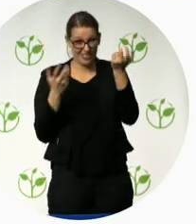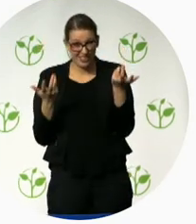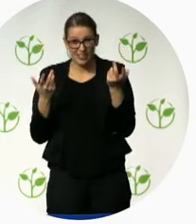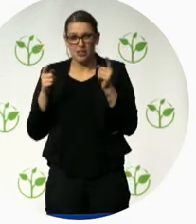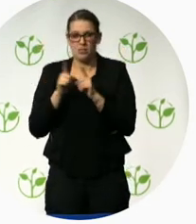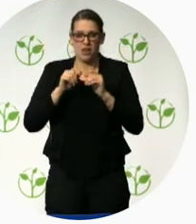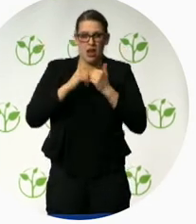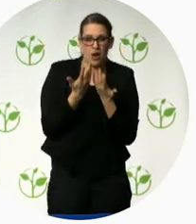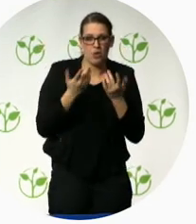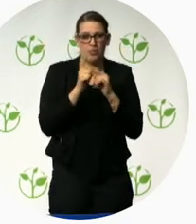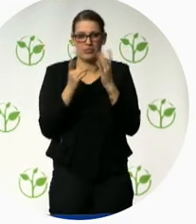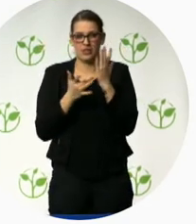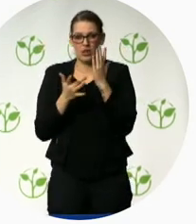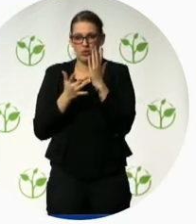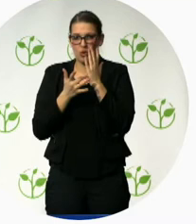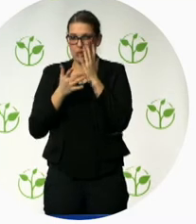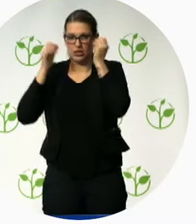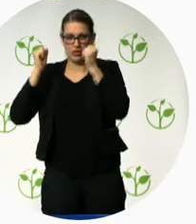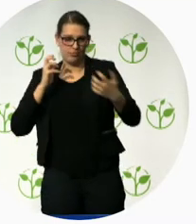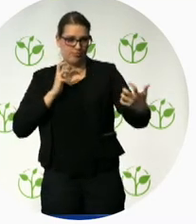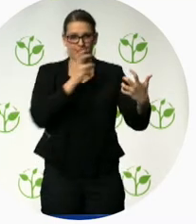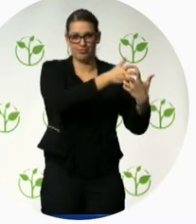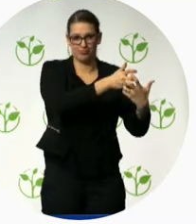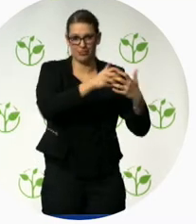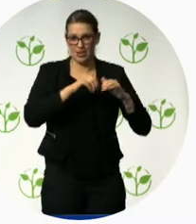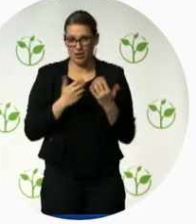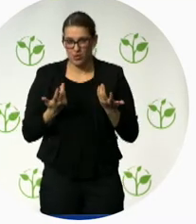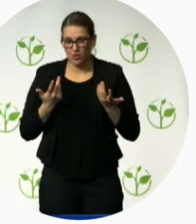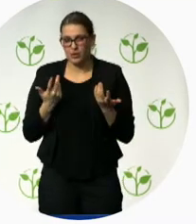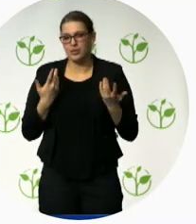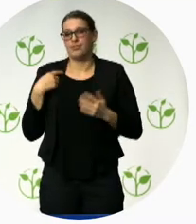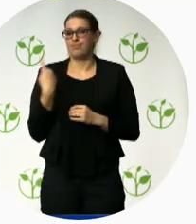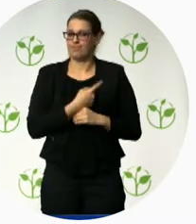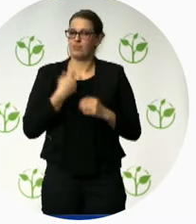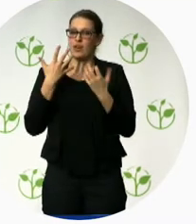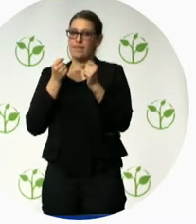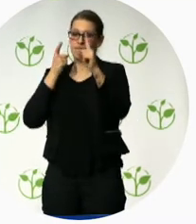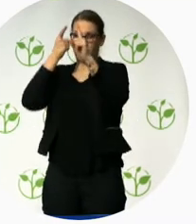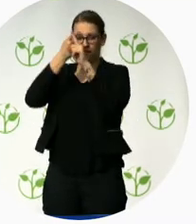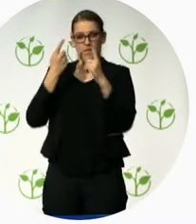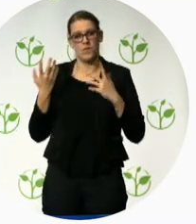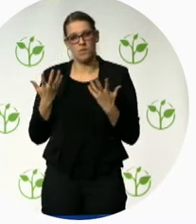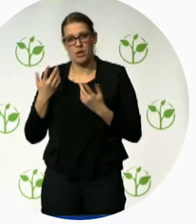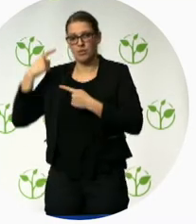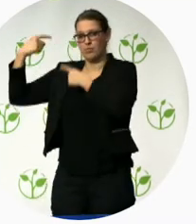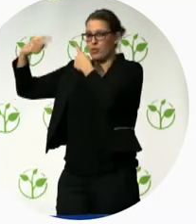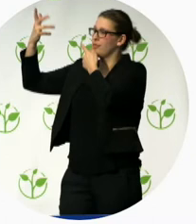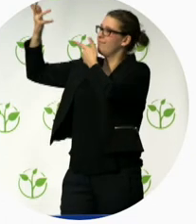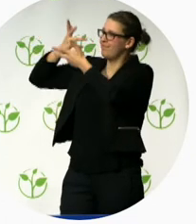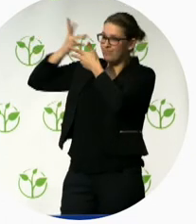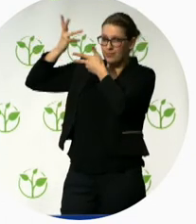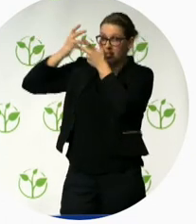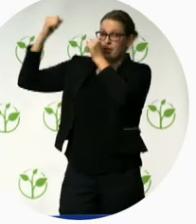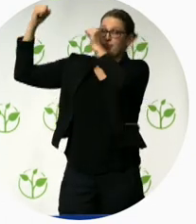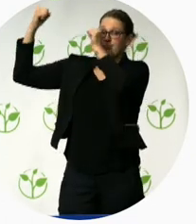and work together with them. So once there is a political consensus made, we ask municipality